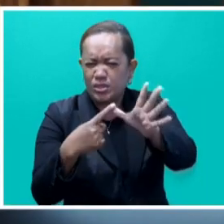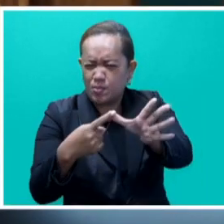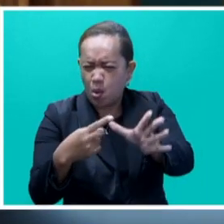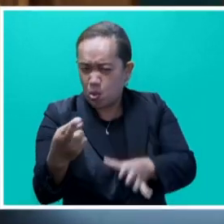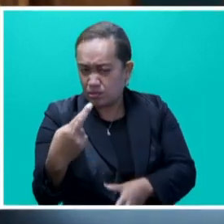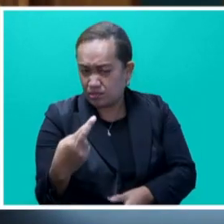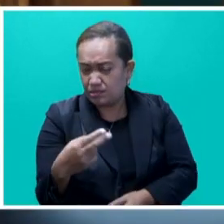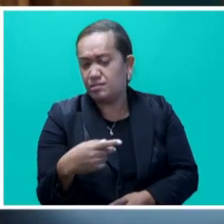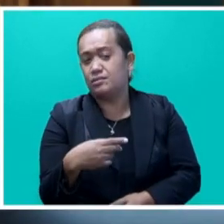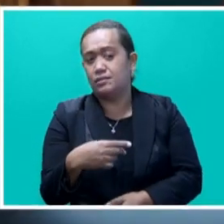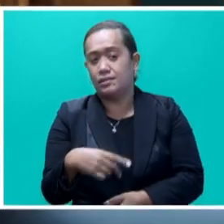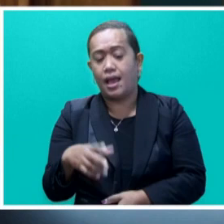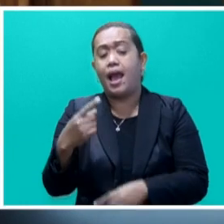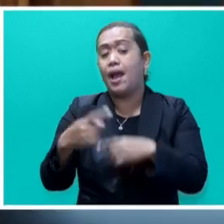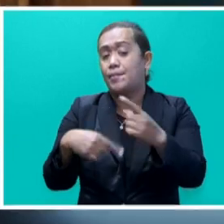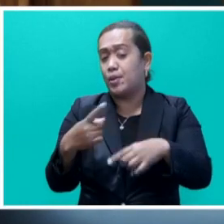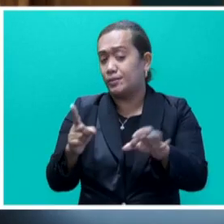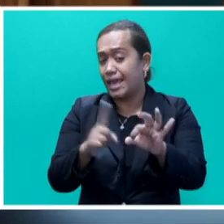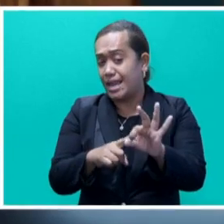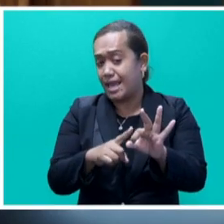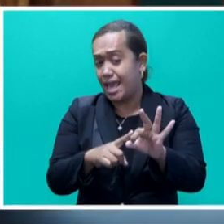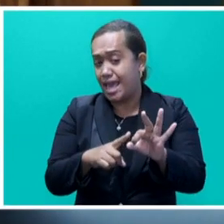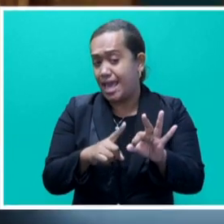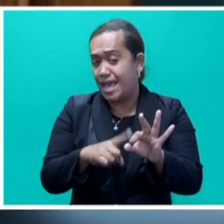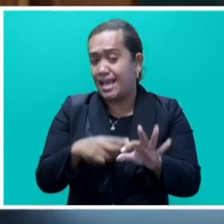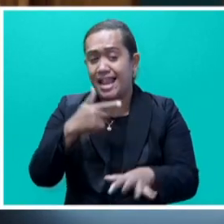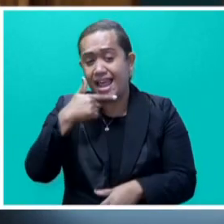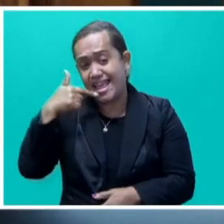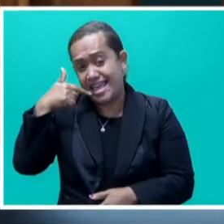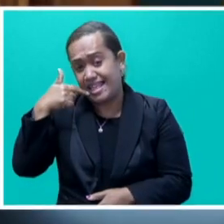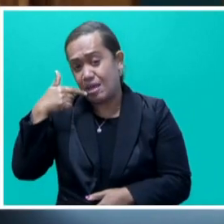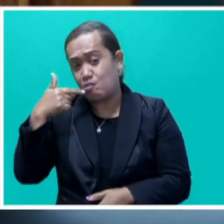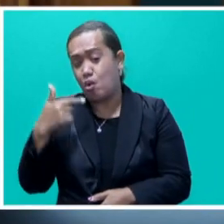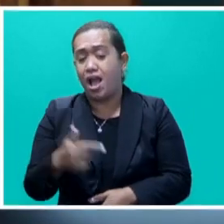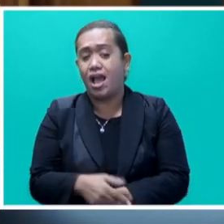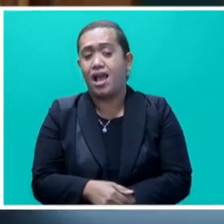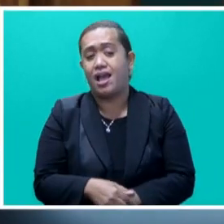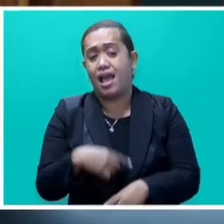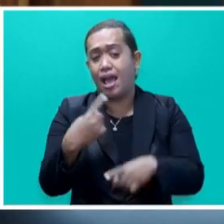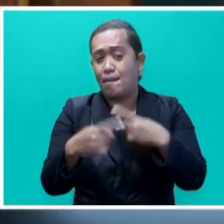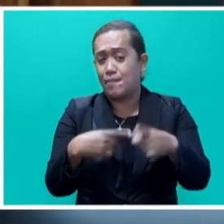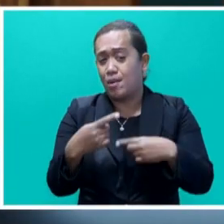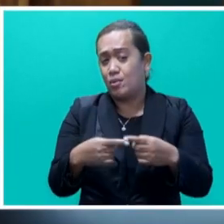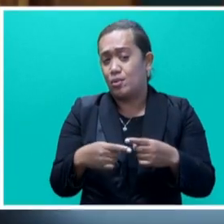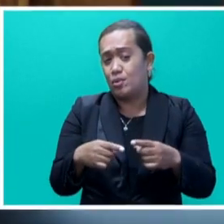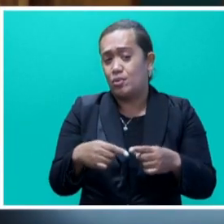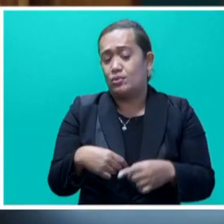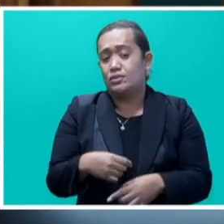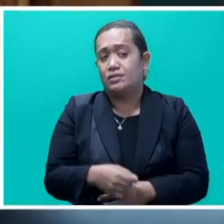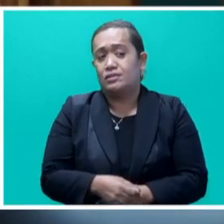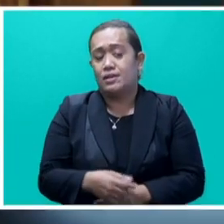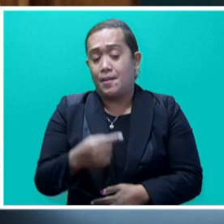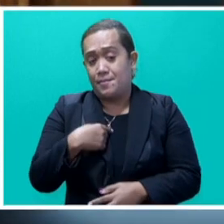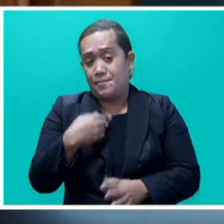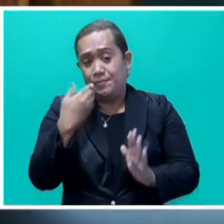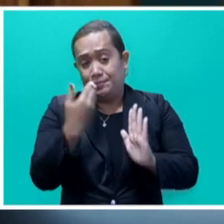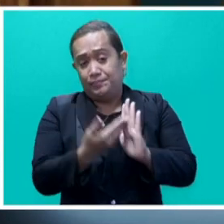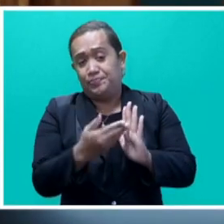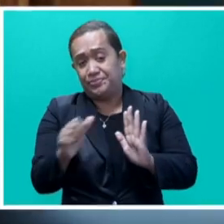Honourable Ngerengere Tambua and Honourable Mbulanouda with regards to my statement this morning.